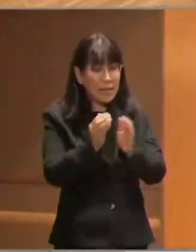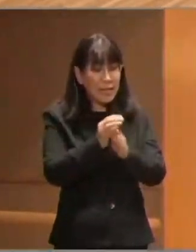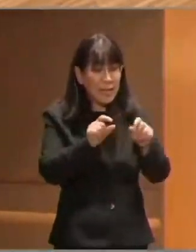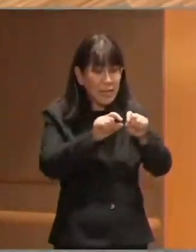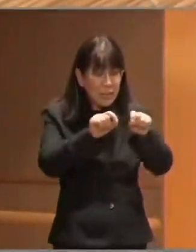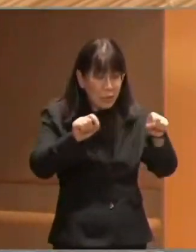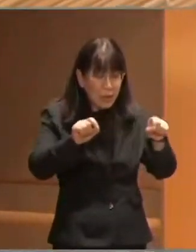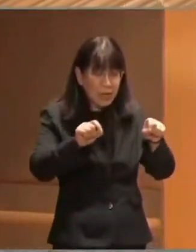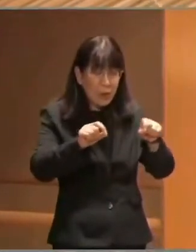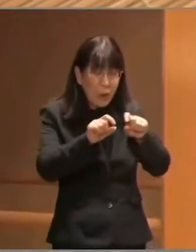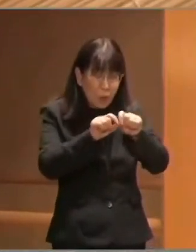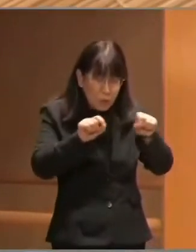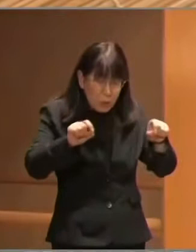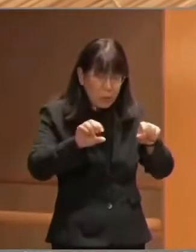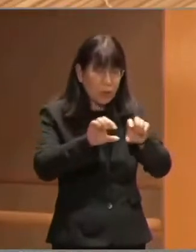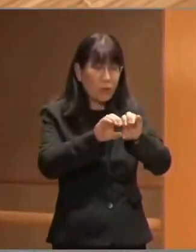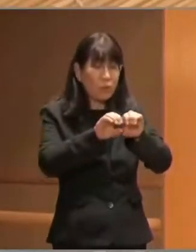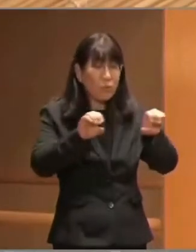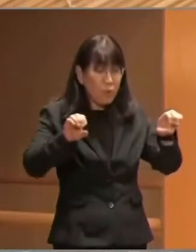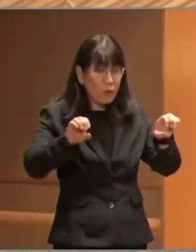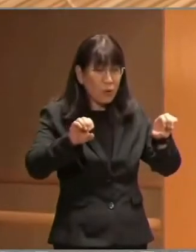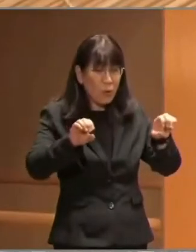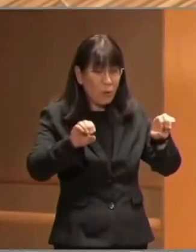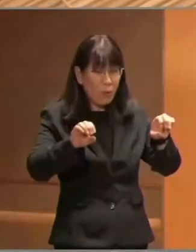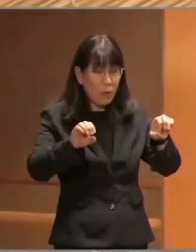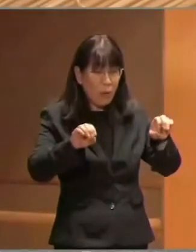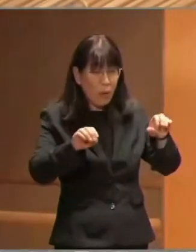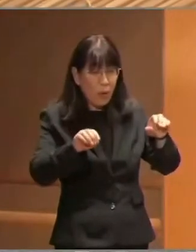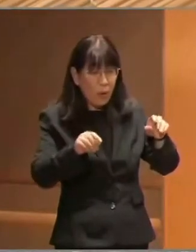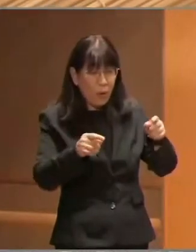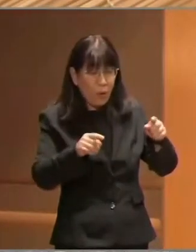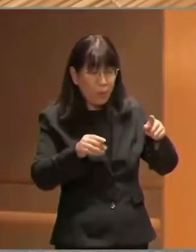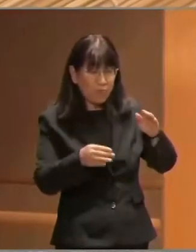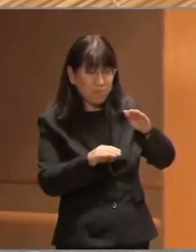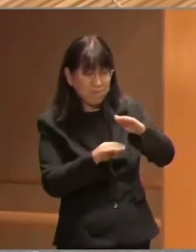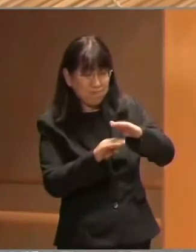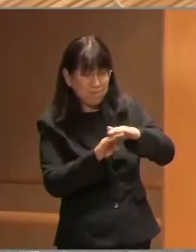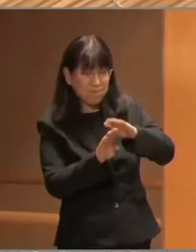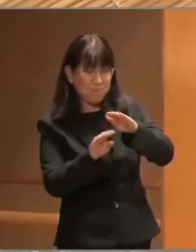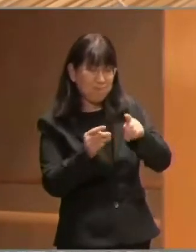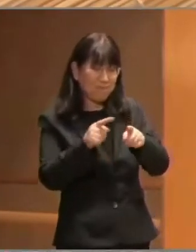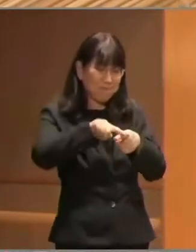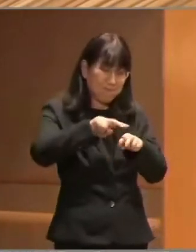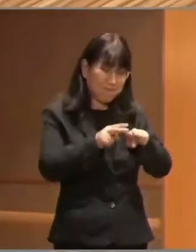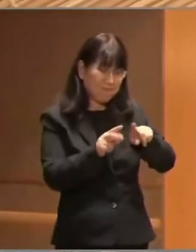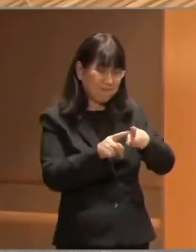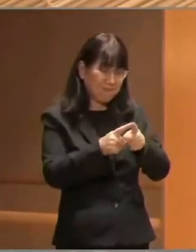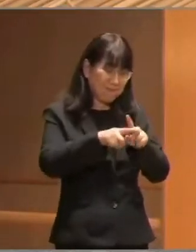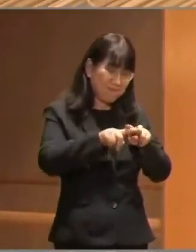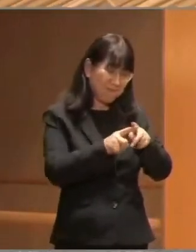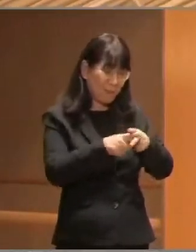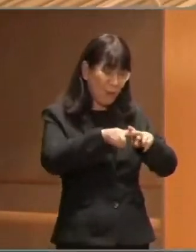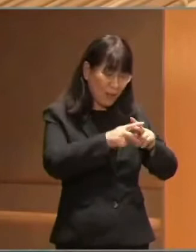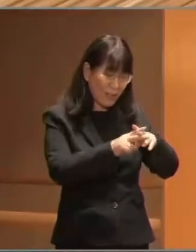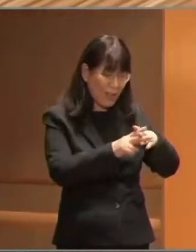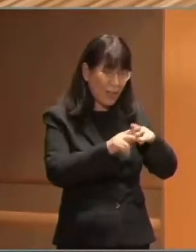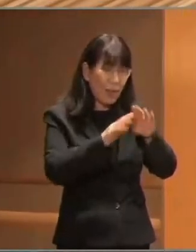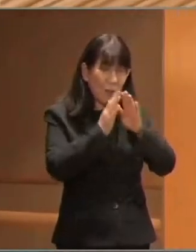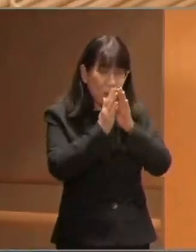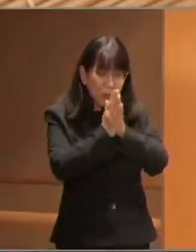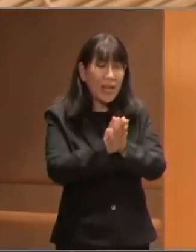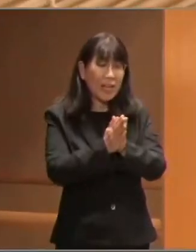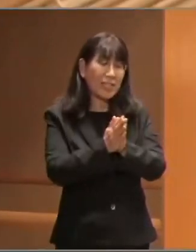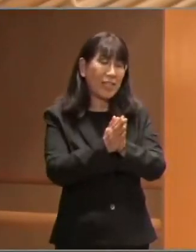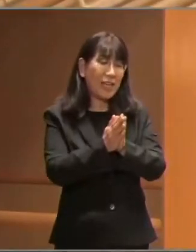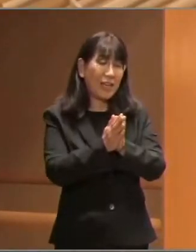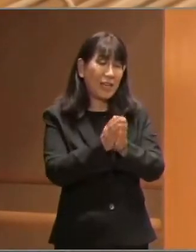braided screen. And well, this is made of bamboo, but it uses thick